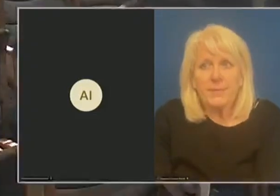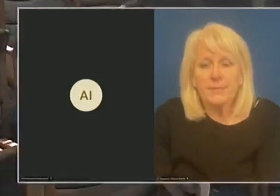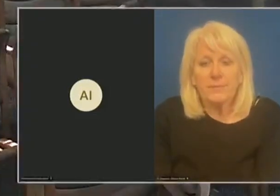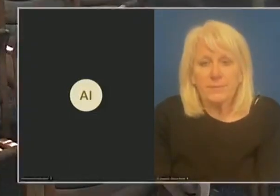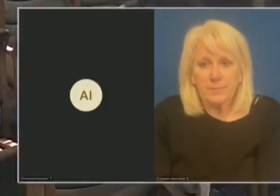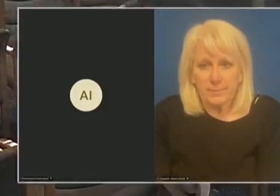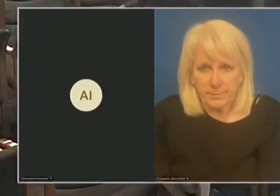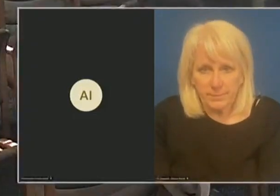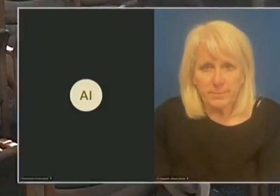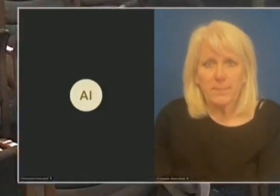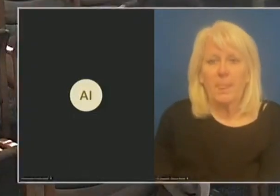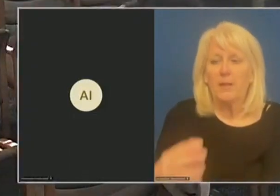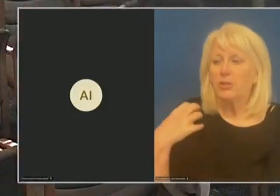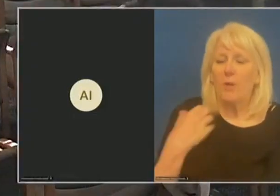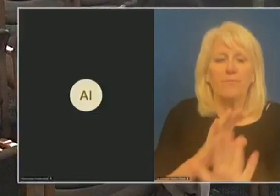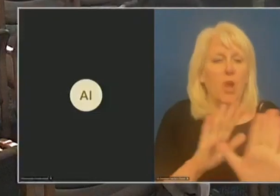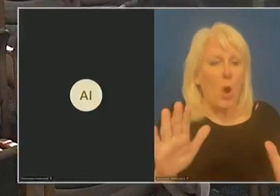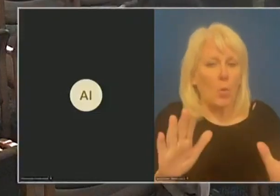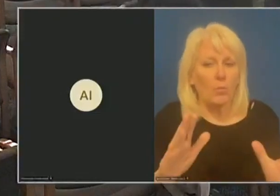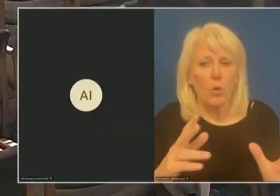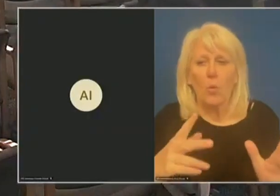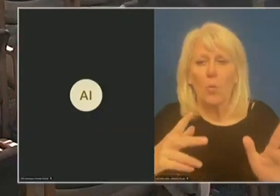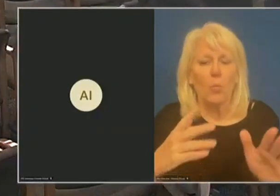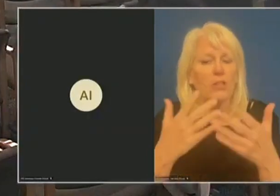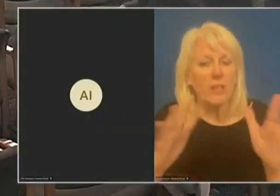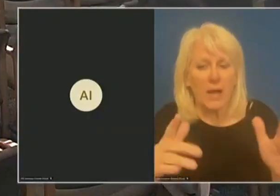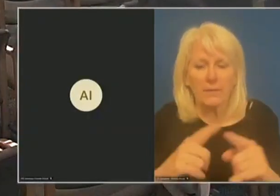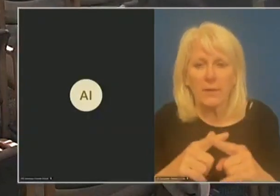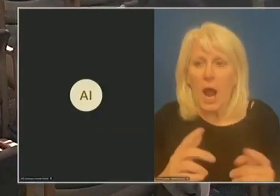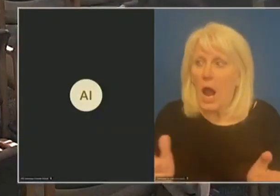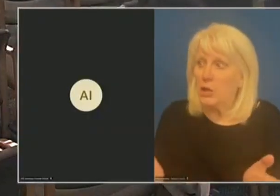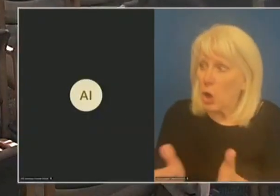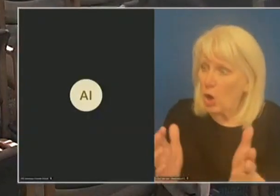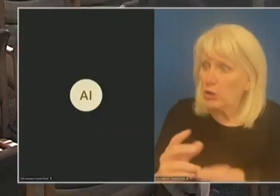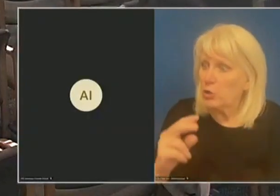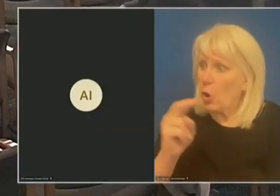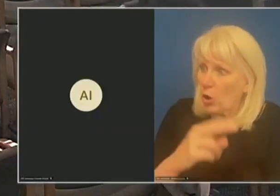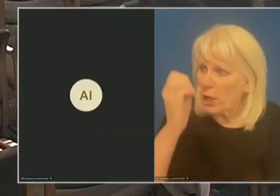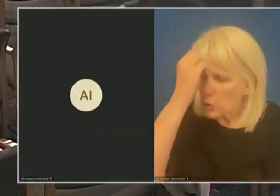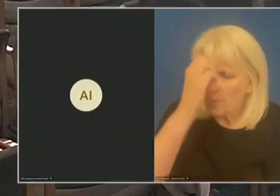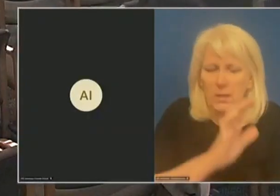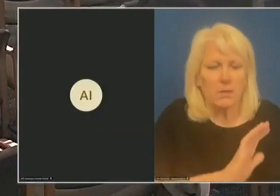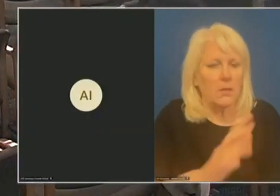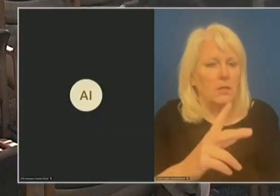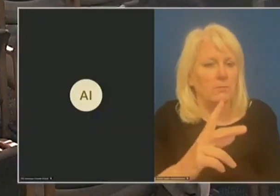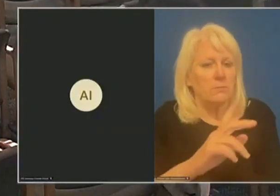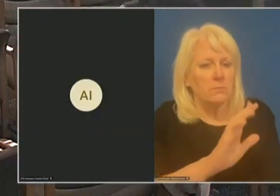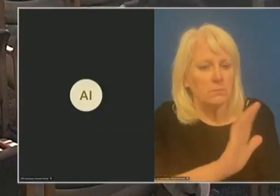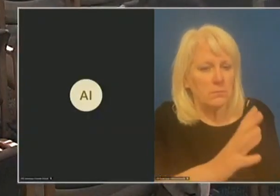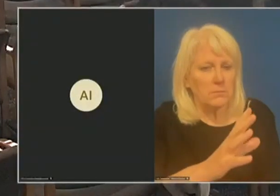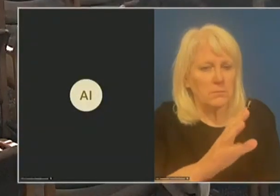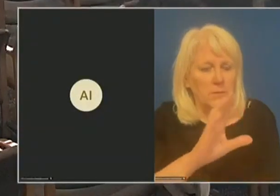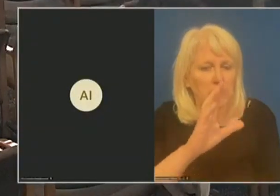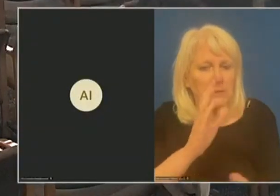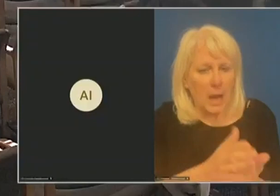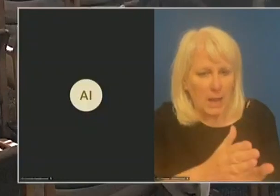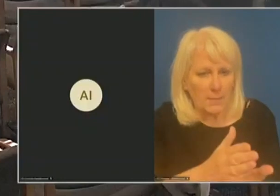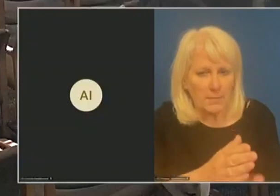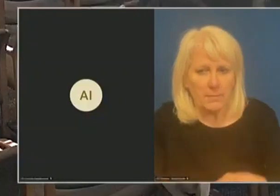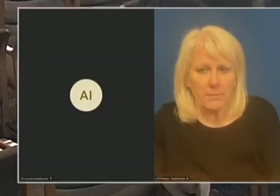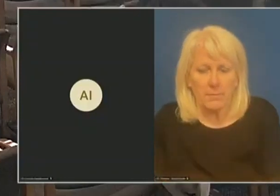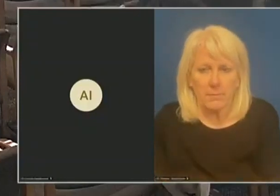Chair. No, I would- I'm done. We're done, I Representative would Deal. got encourage your- you to look at what's going you on got- in Europe. Representative Deal, you got Sweden is your putting on the chance. brakes.